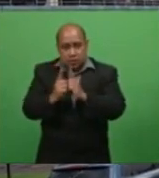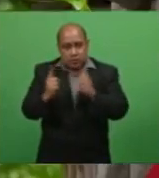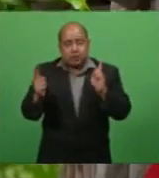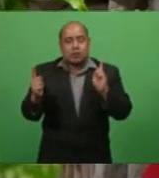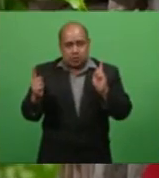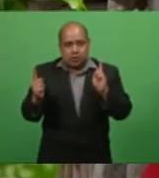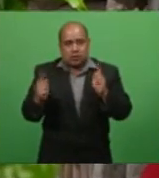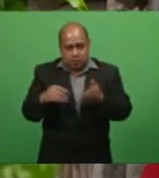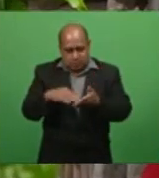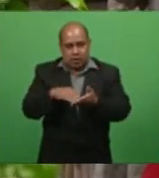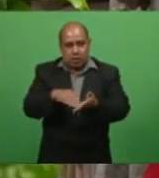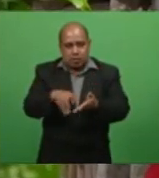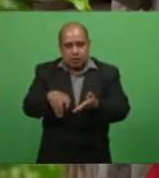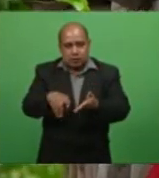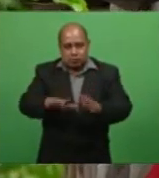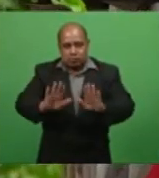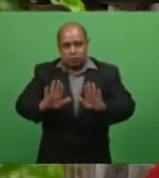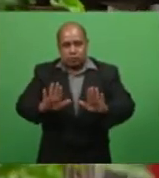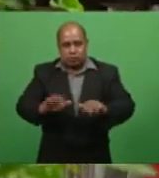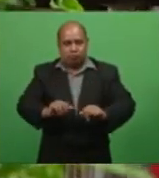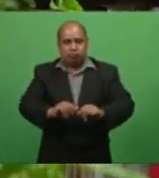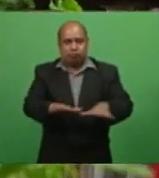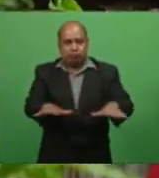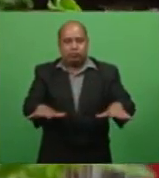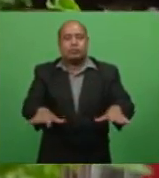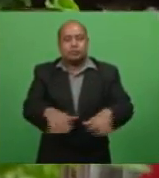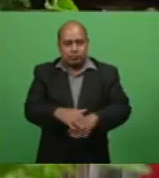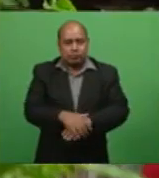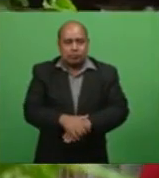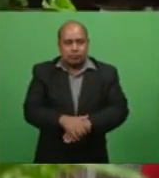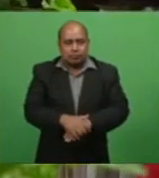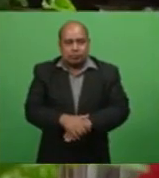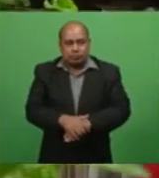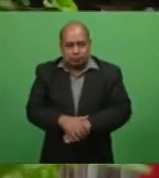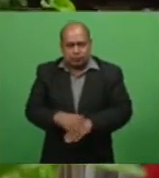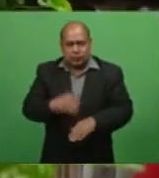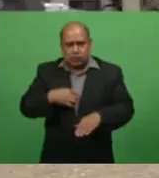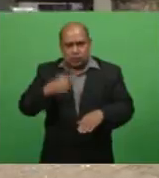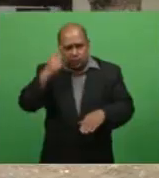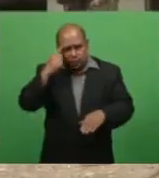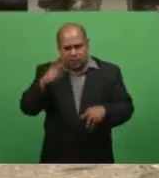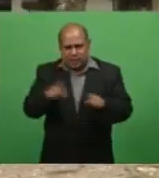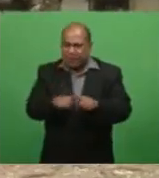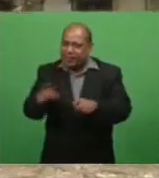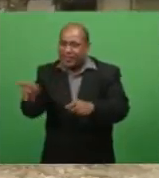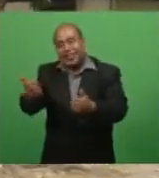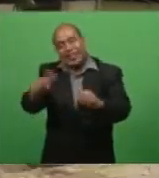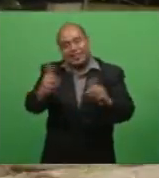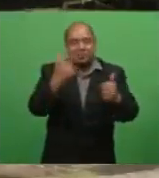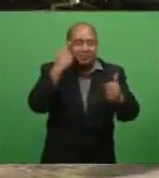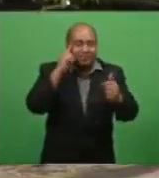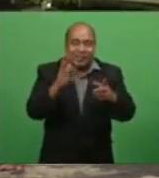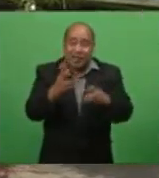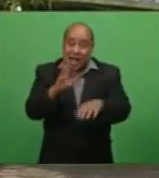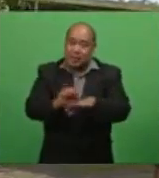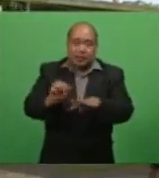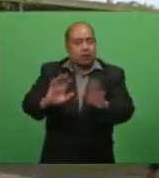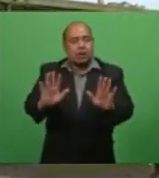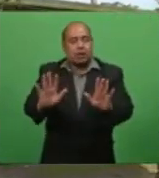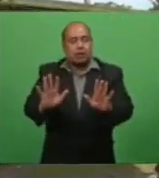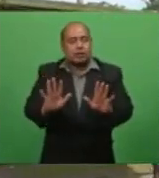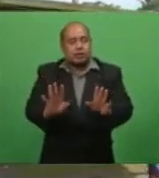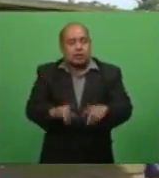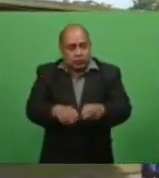doesn't mean that we reach a certain stage and we say, okay, I'll go back to my old habits. No, we can't. No, I'm asking us not to do that. We must continue to